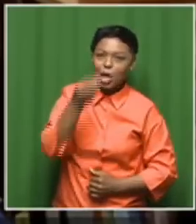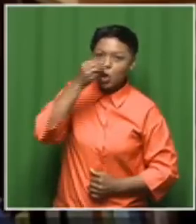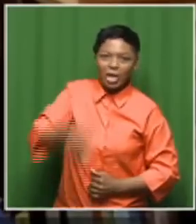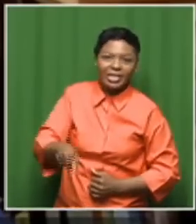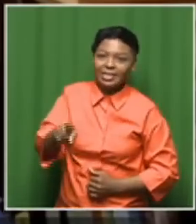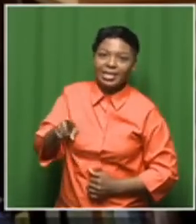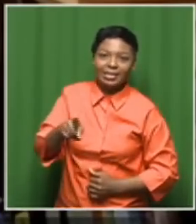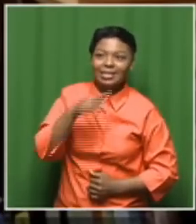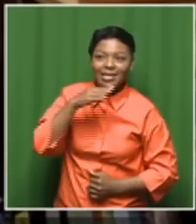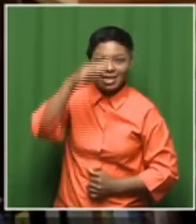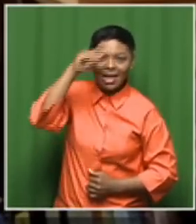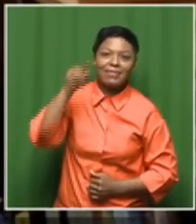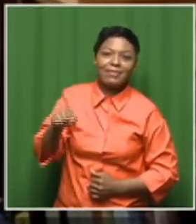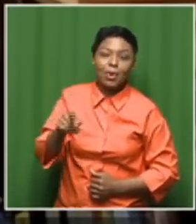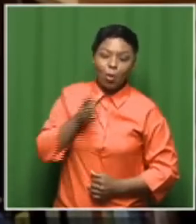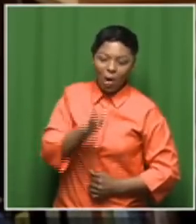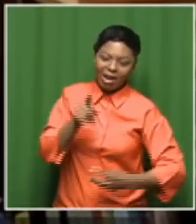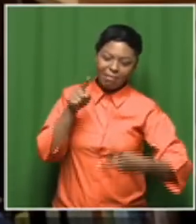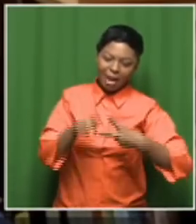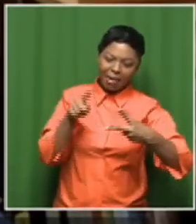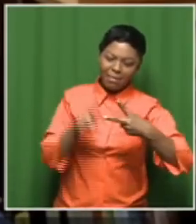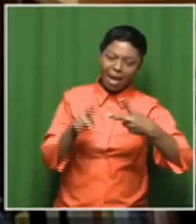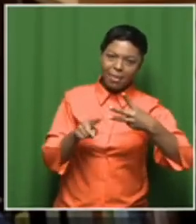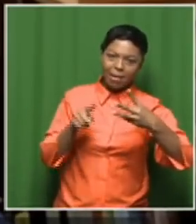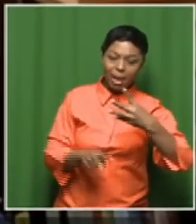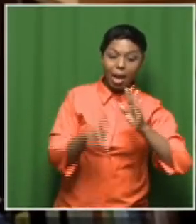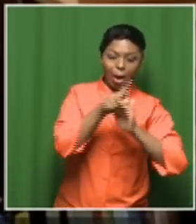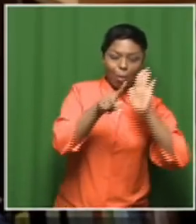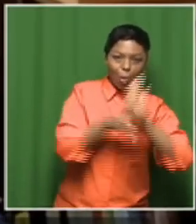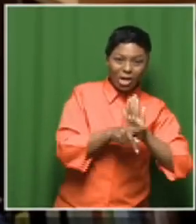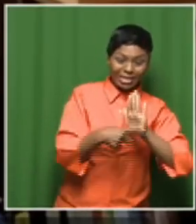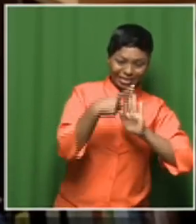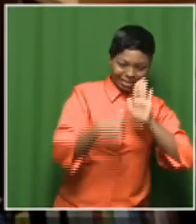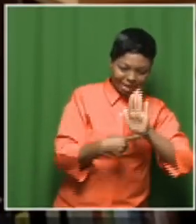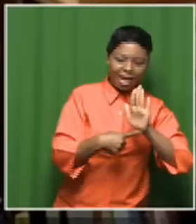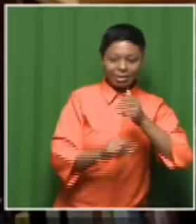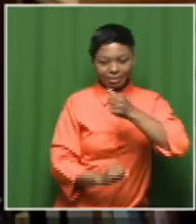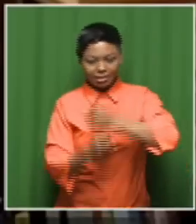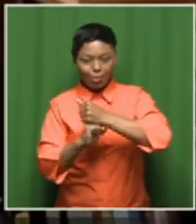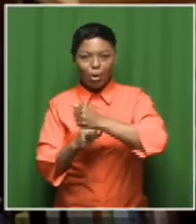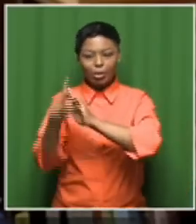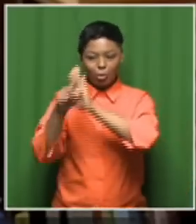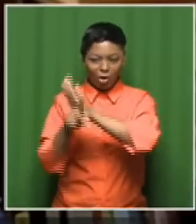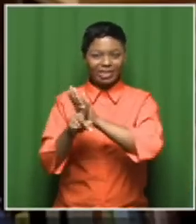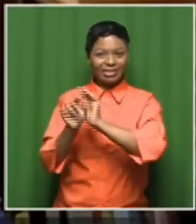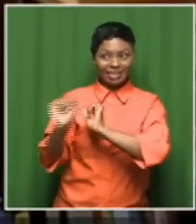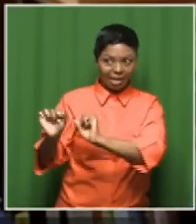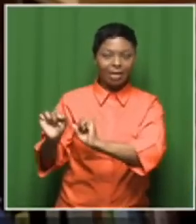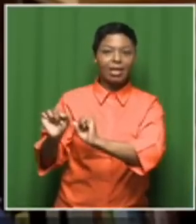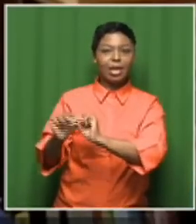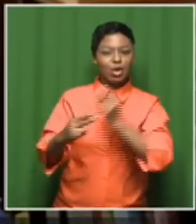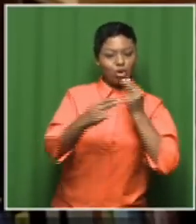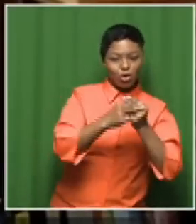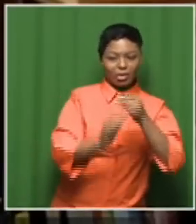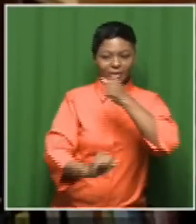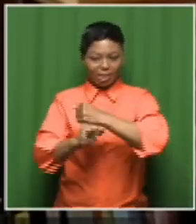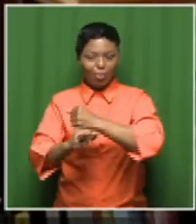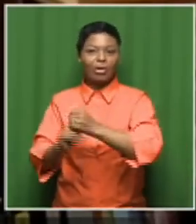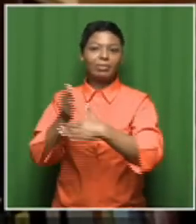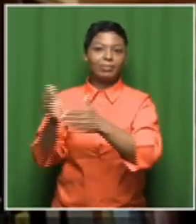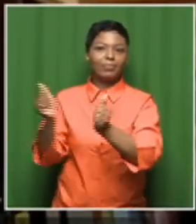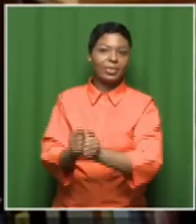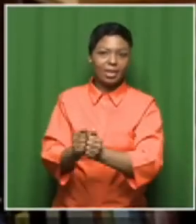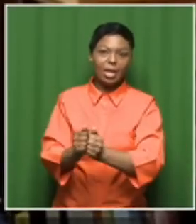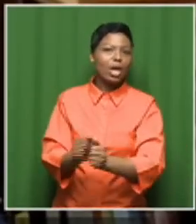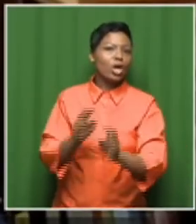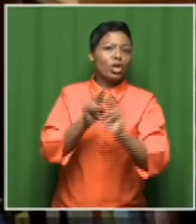want. Here are the alternative policies. Which of you are going to support these policies, and the unions will support you, but not